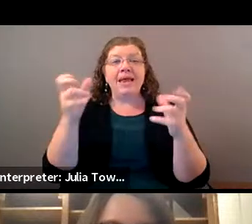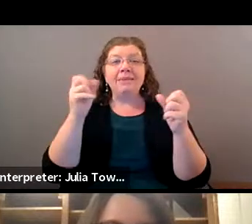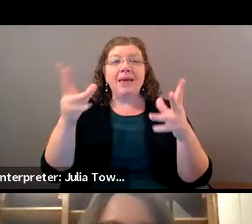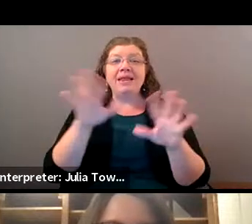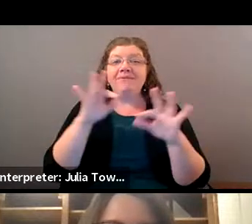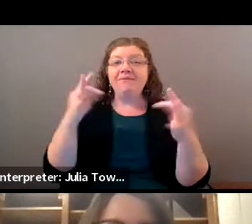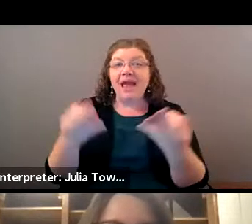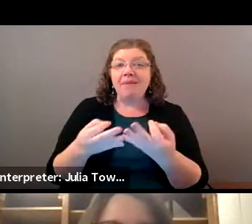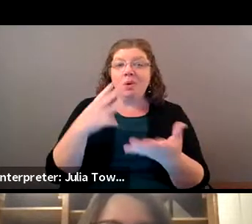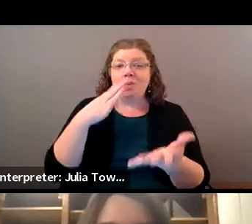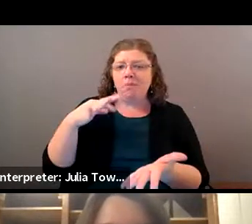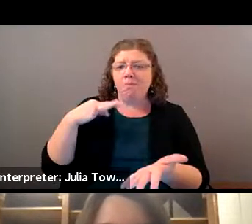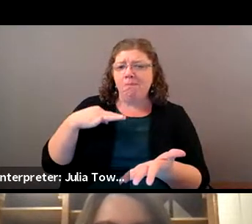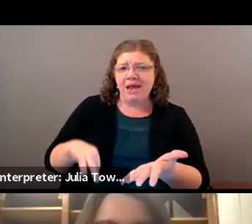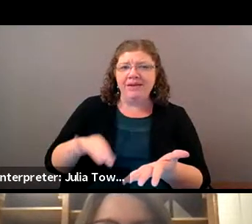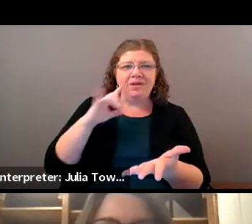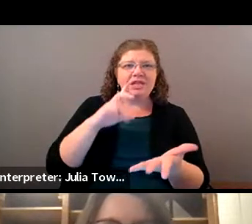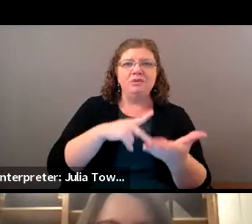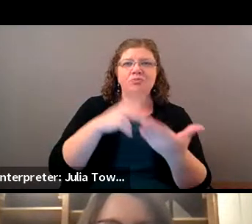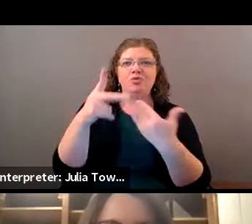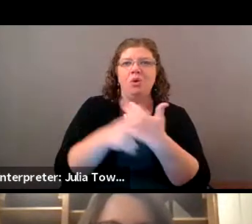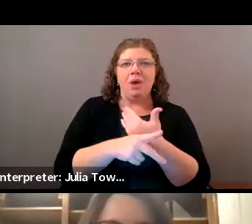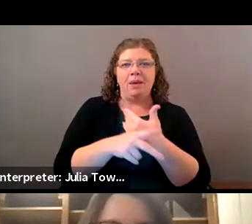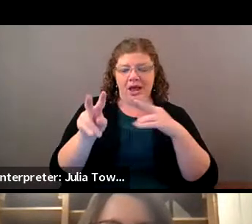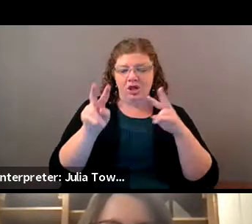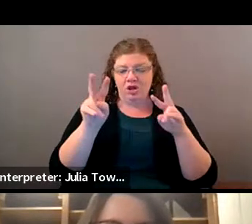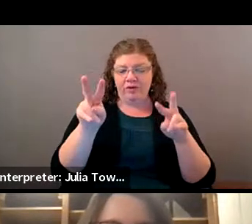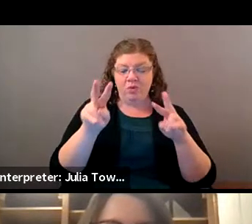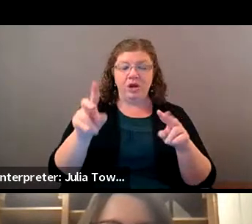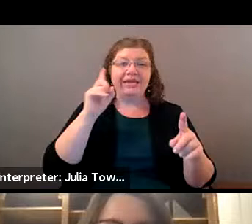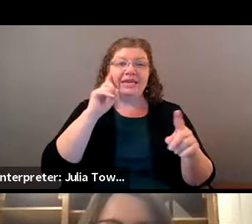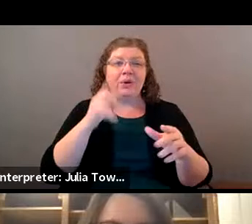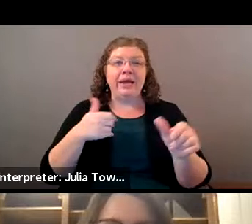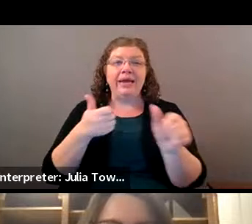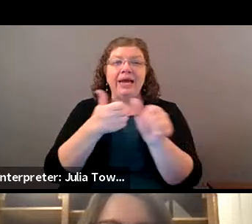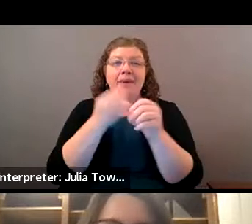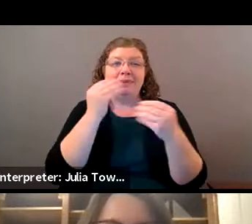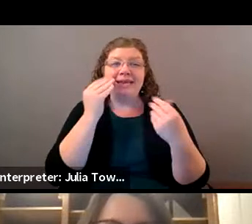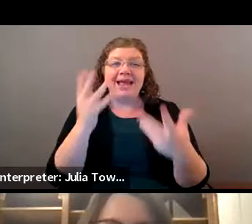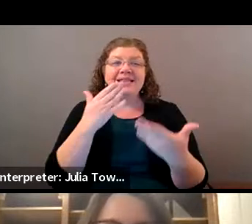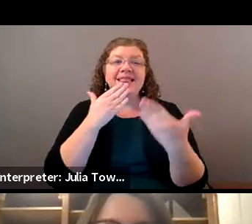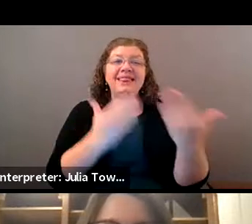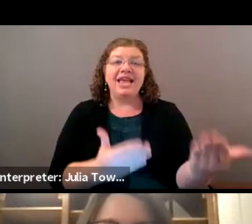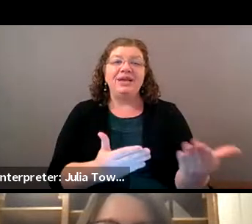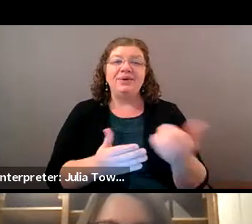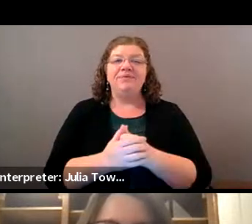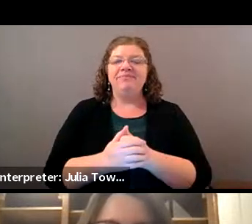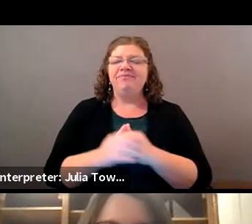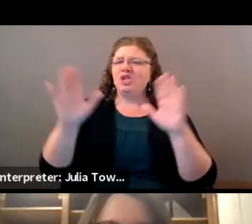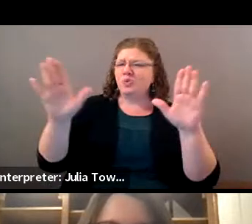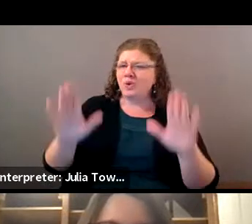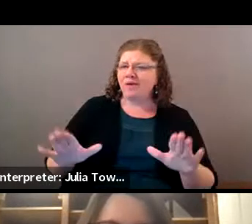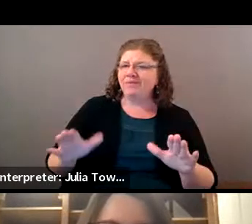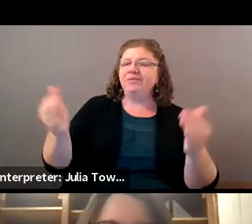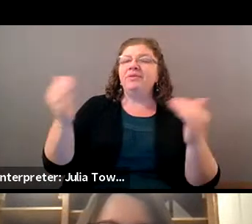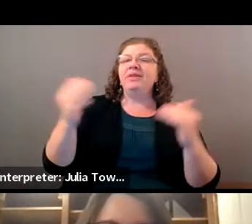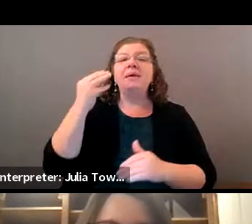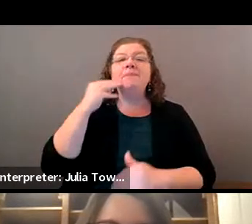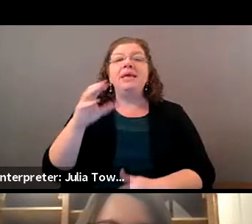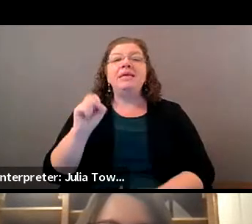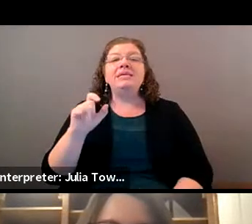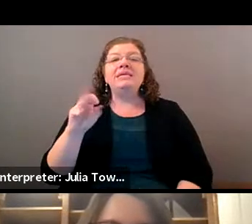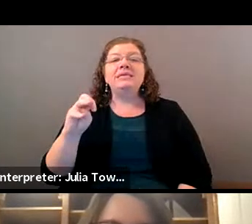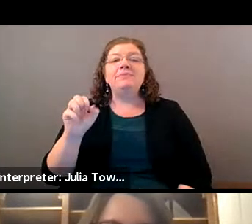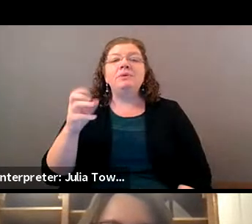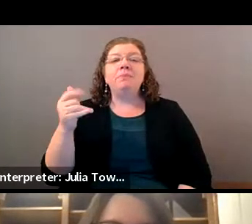will benefit from this program. I look forward to hearing updates. Thank you. Terrific. And Ms. Sims-Moten. Yes, thank